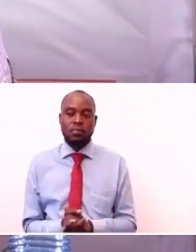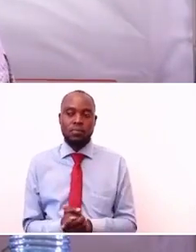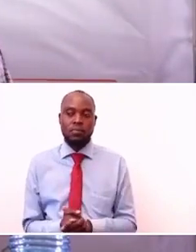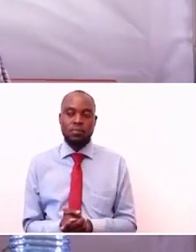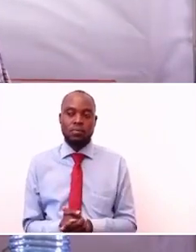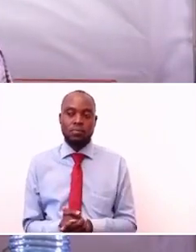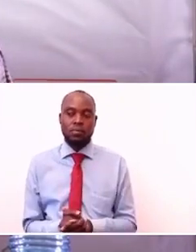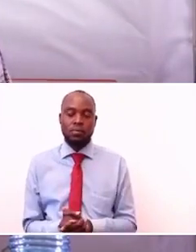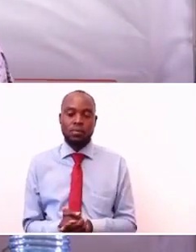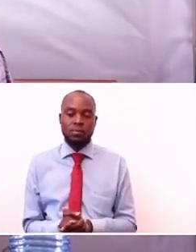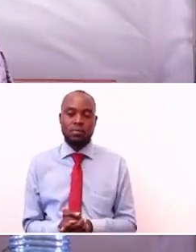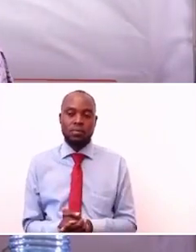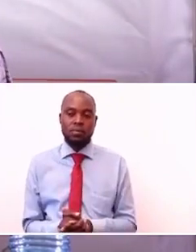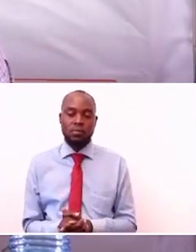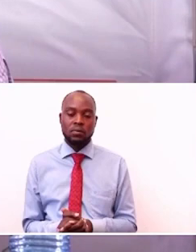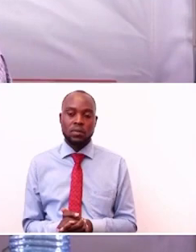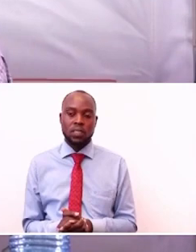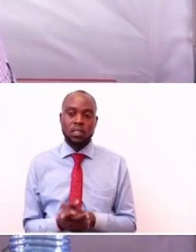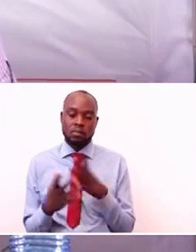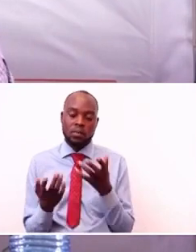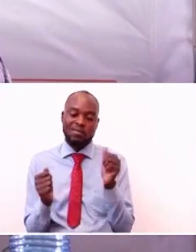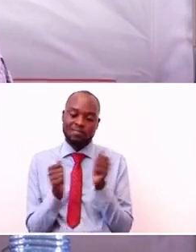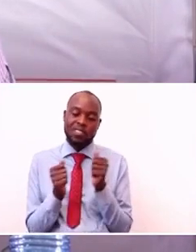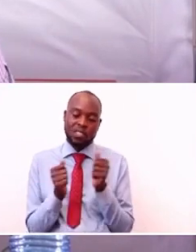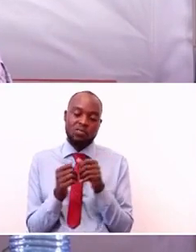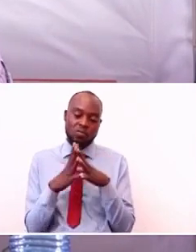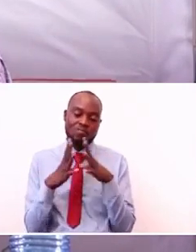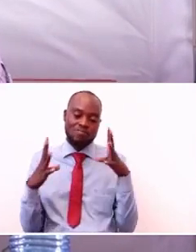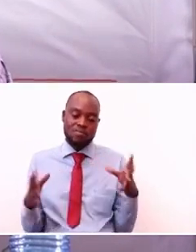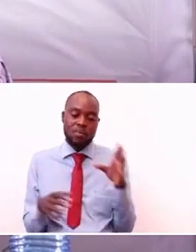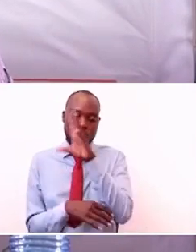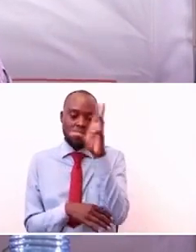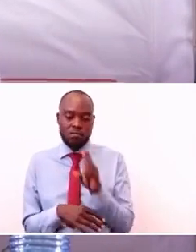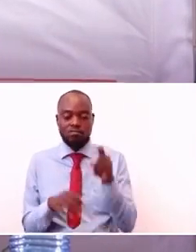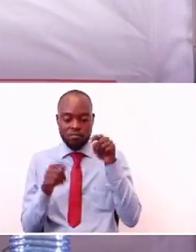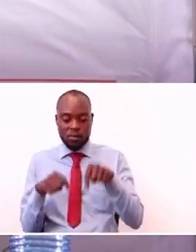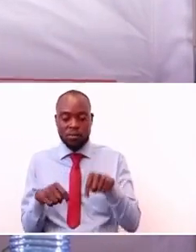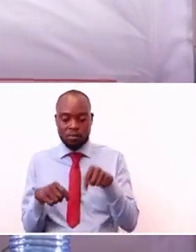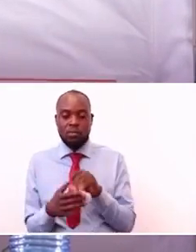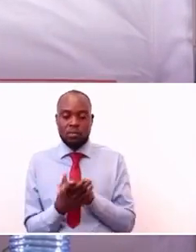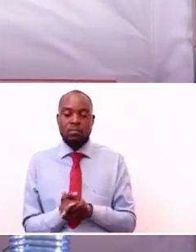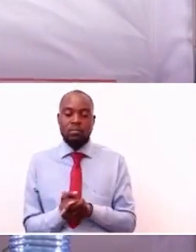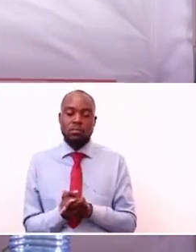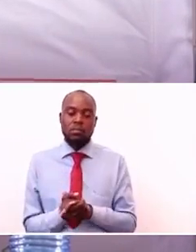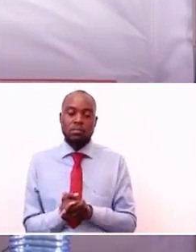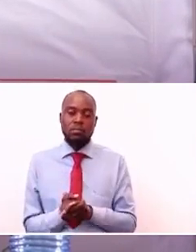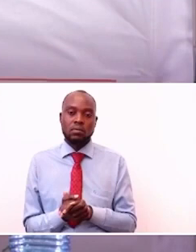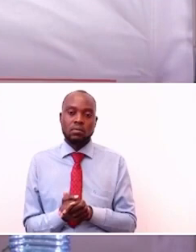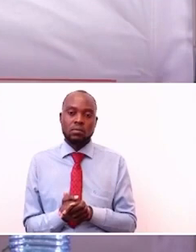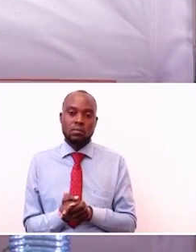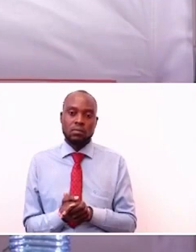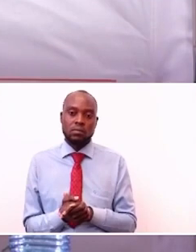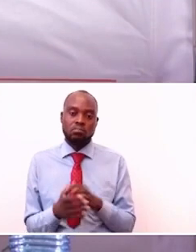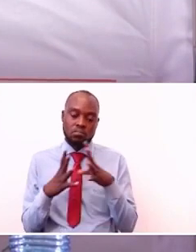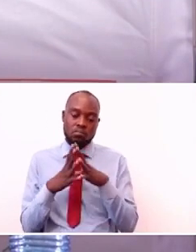Flutterwave, which is one of the largest fintechs in Africa today, is worth more